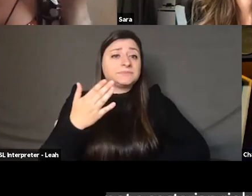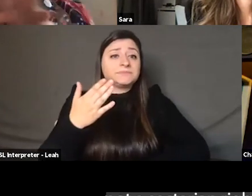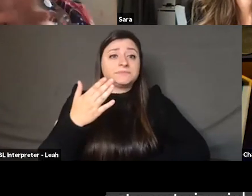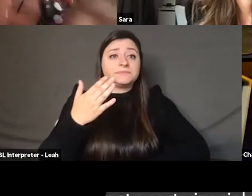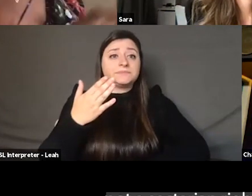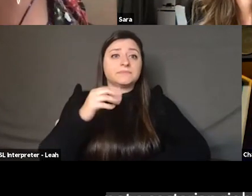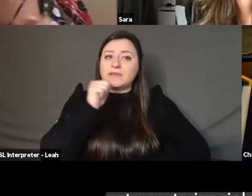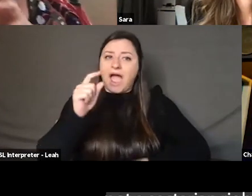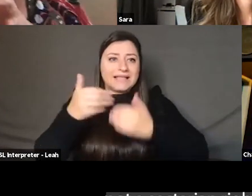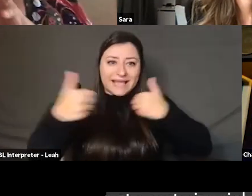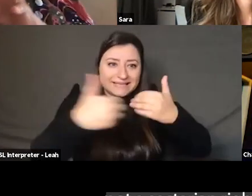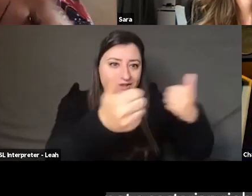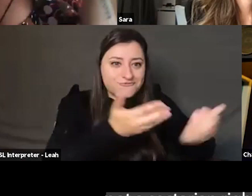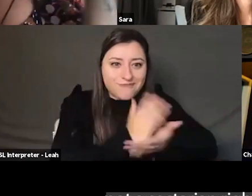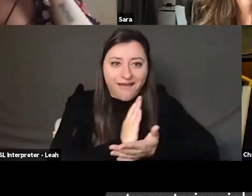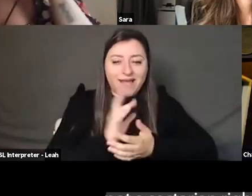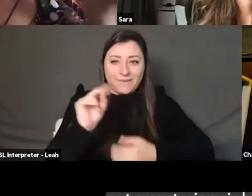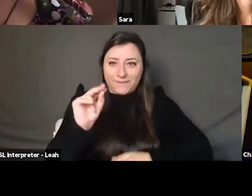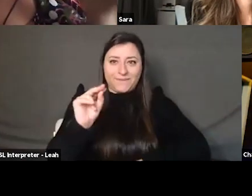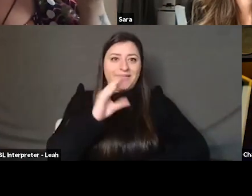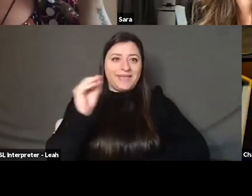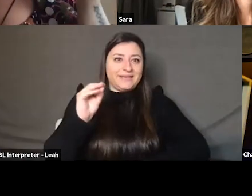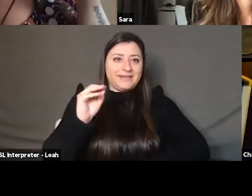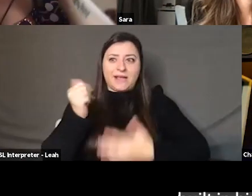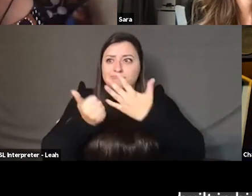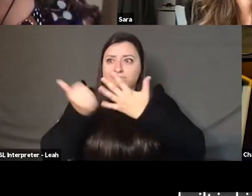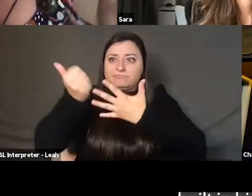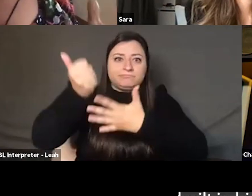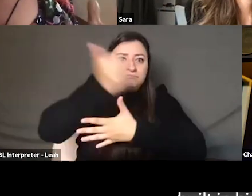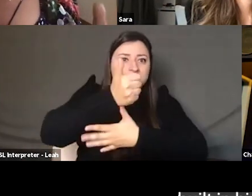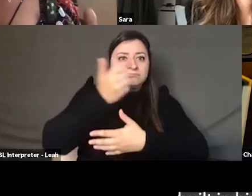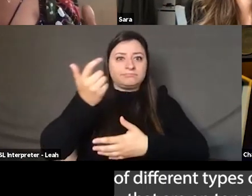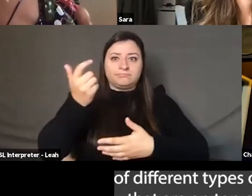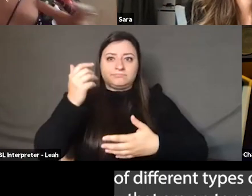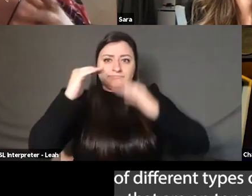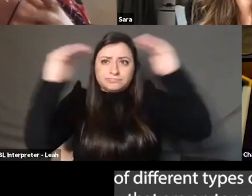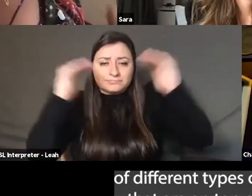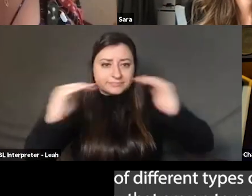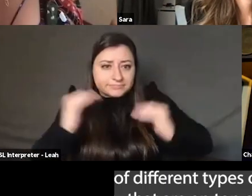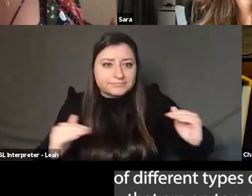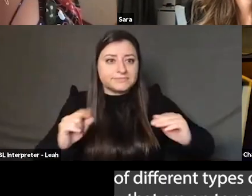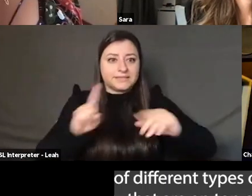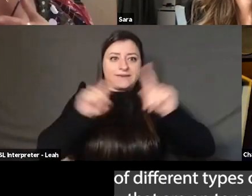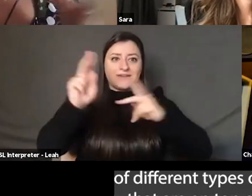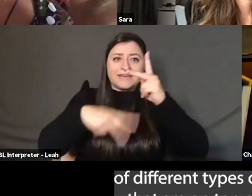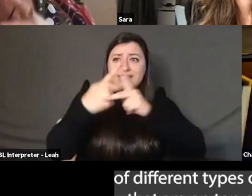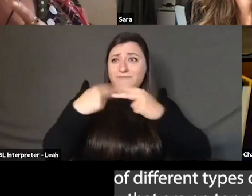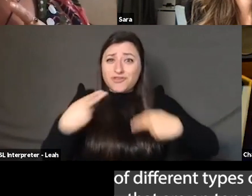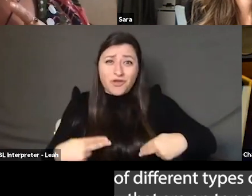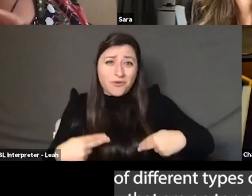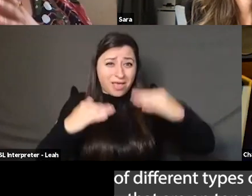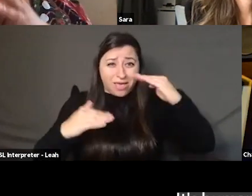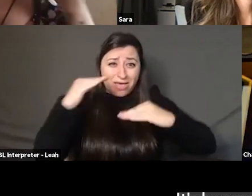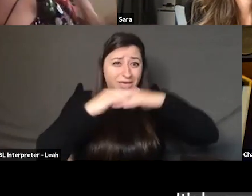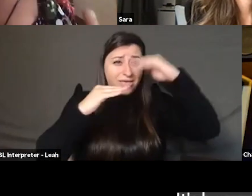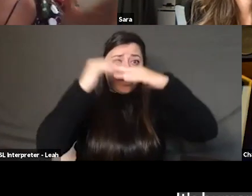not a sectarian right and a hierarchy, a built-in hierarchy of different types of human rights that are on top of